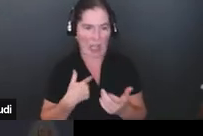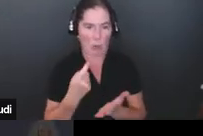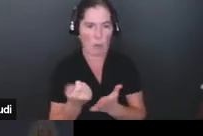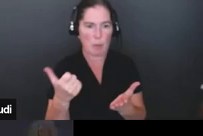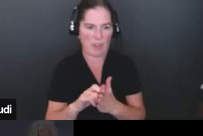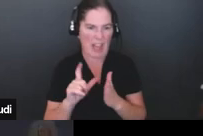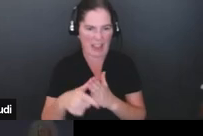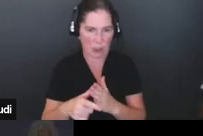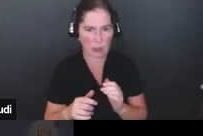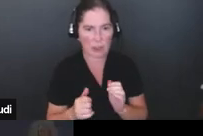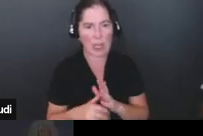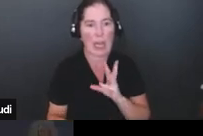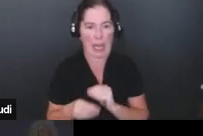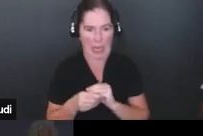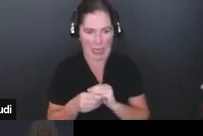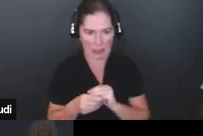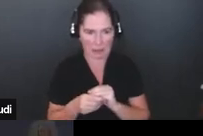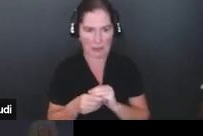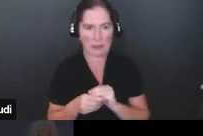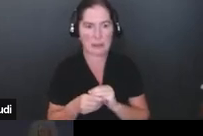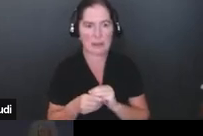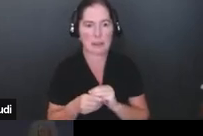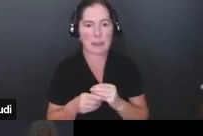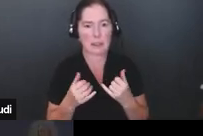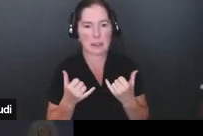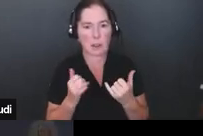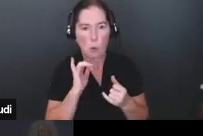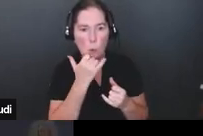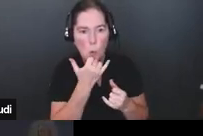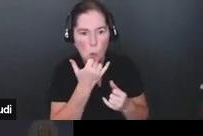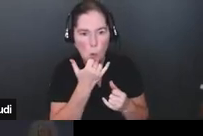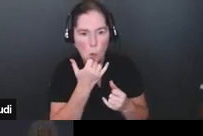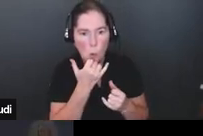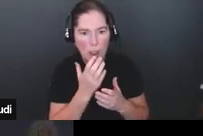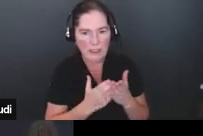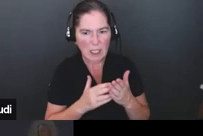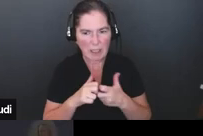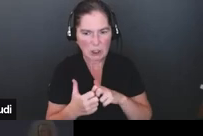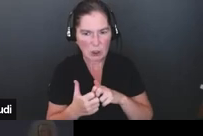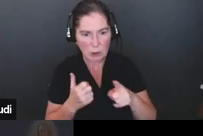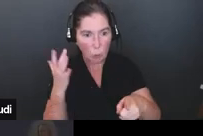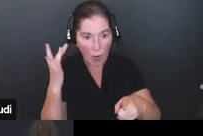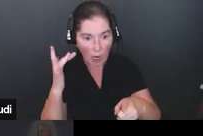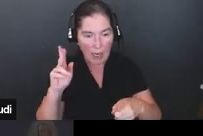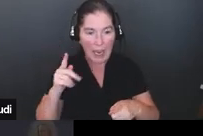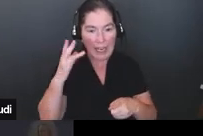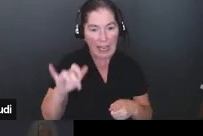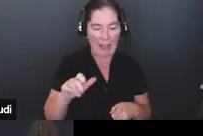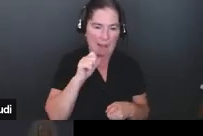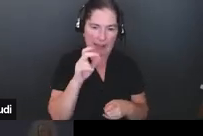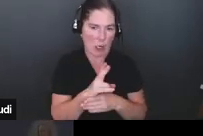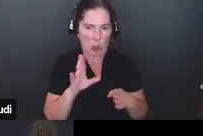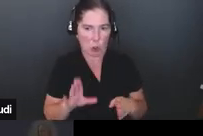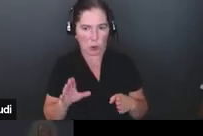I'm going to go ahead and select add. So now it's saying that I have some issues here. That's because she's not a user of the